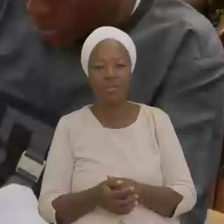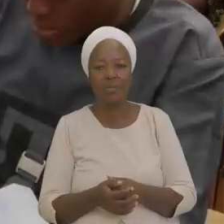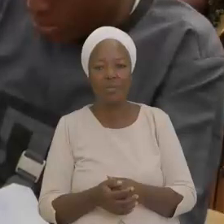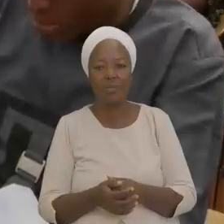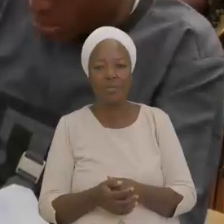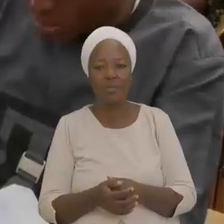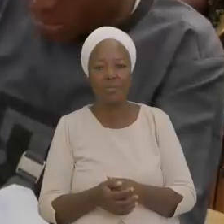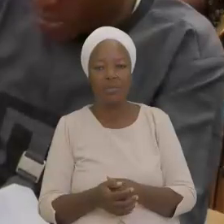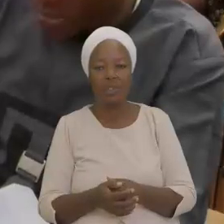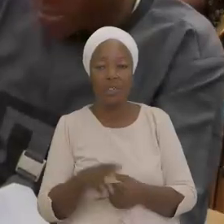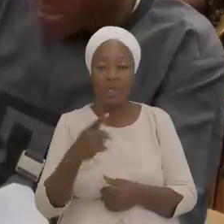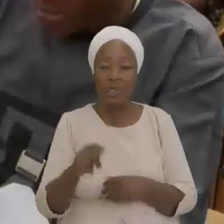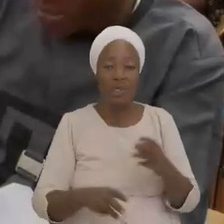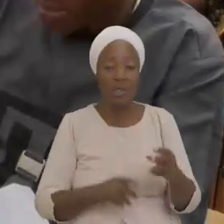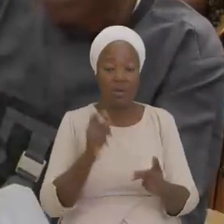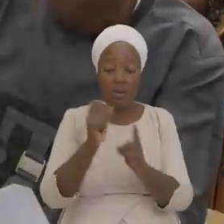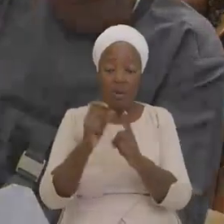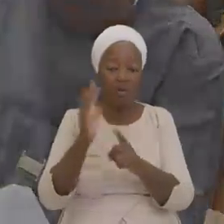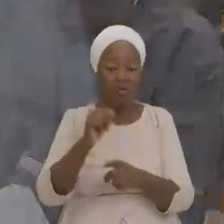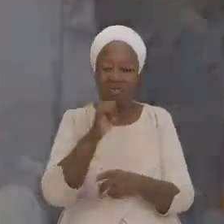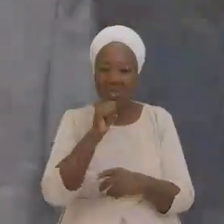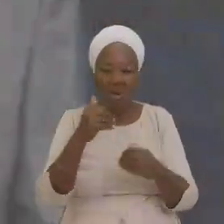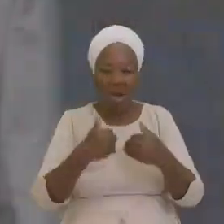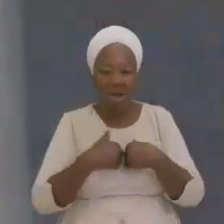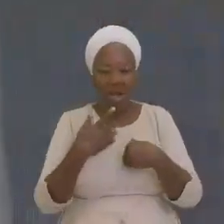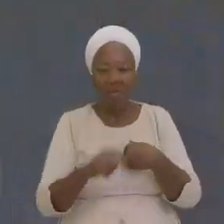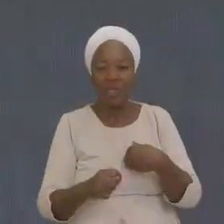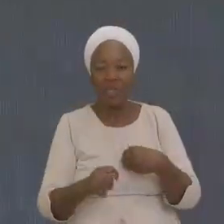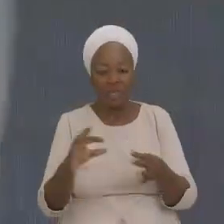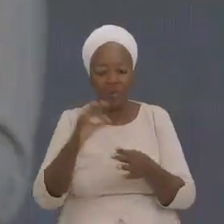The word will not have the spirit back in it.